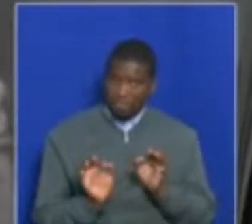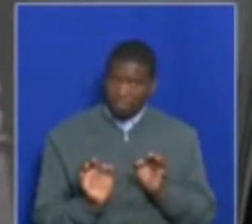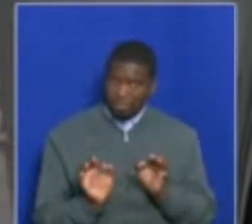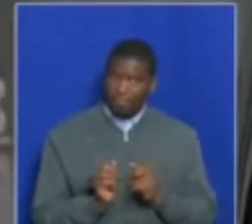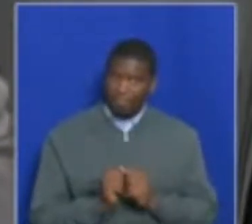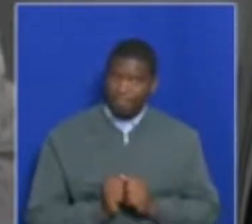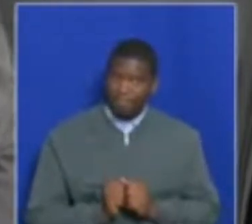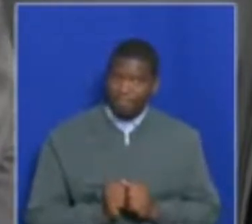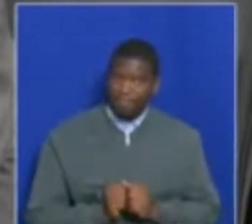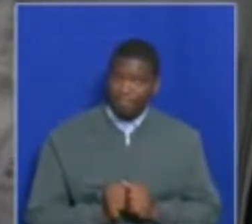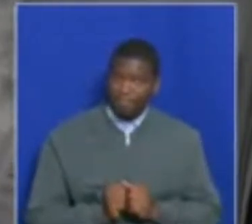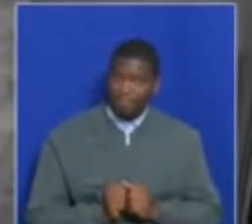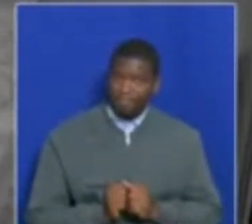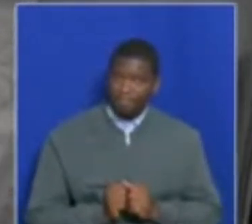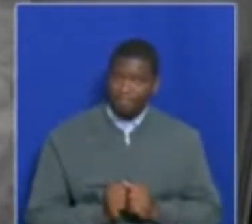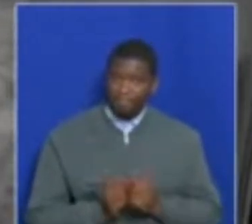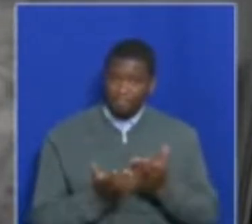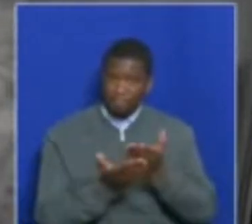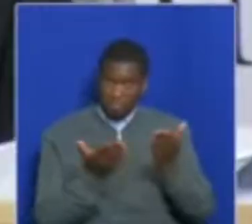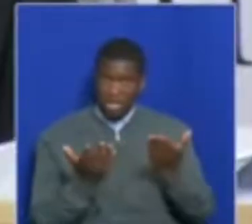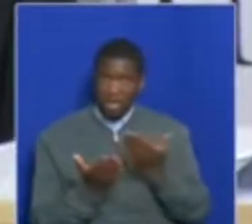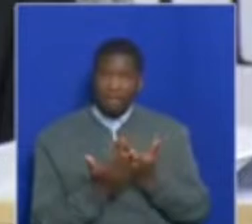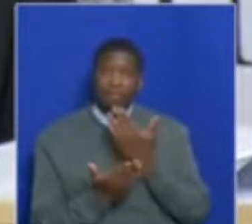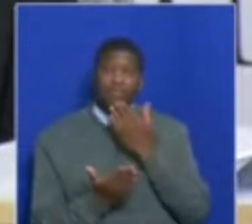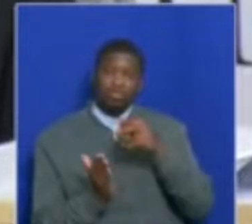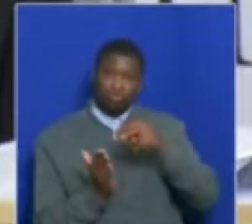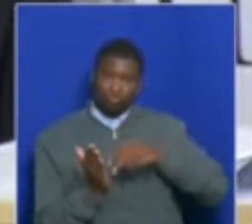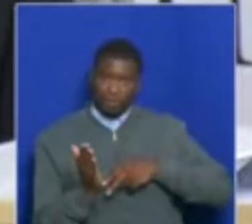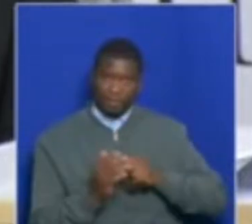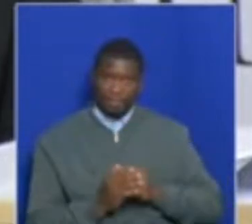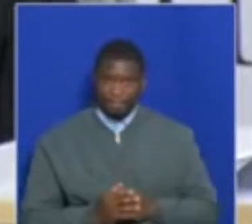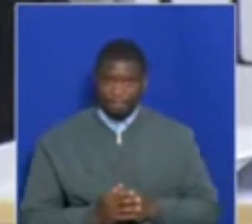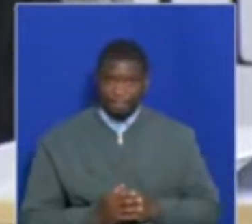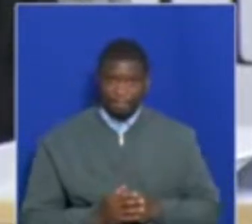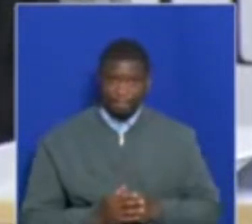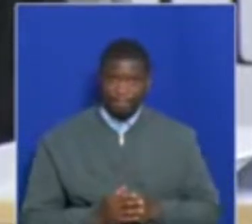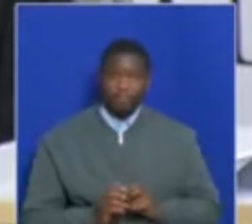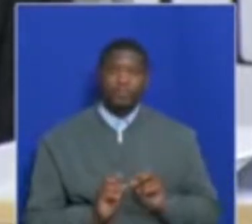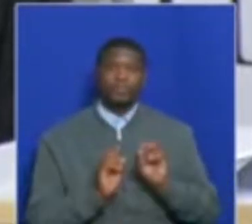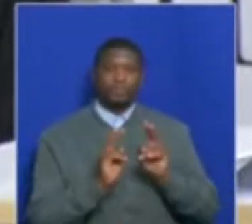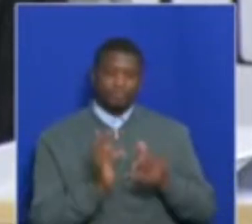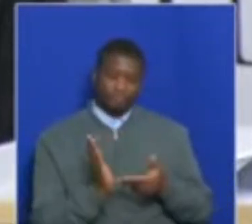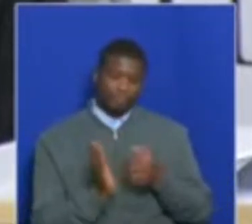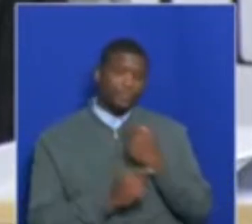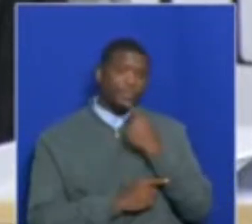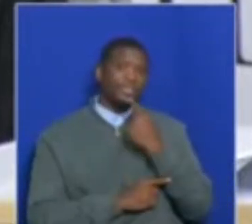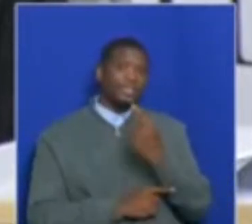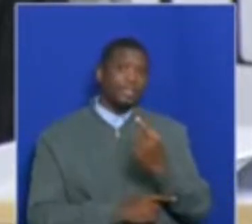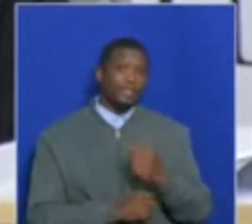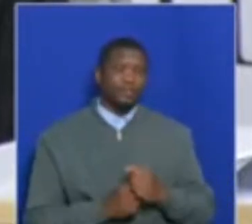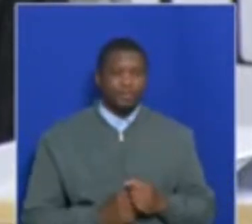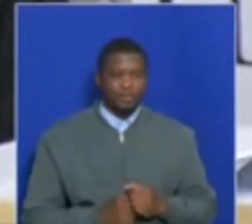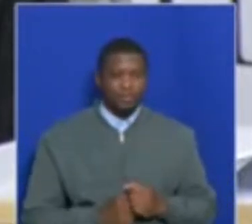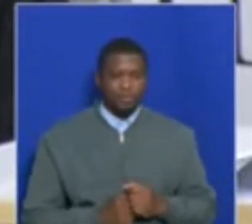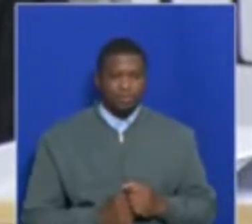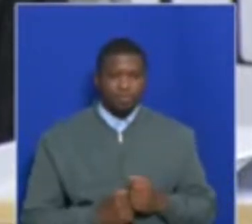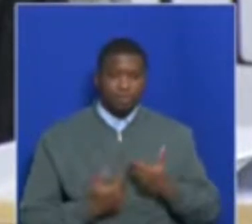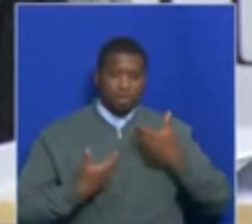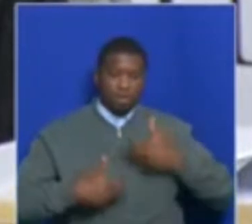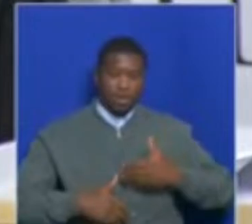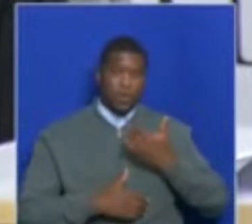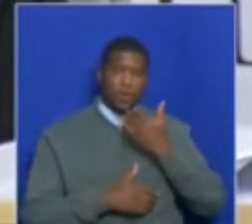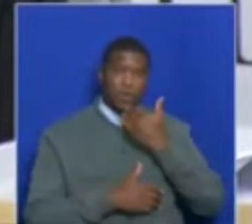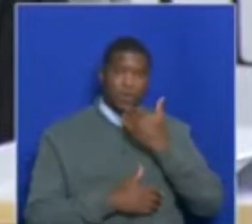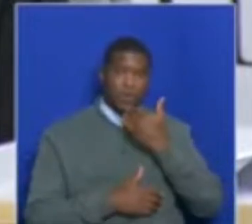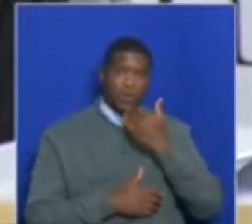Can you read it? Okay, it says here, I, Eugene Erasmus, states under oath